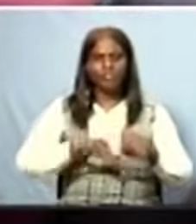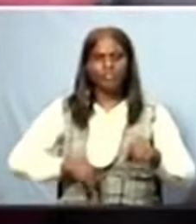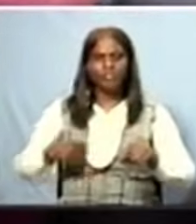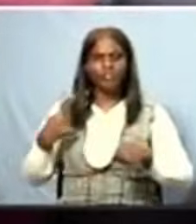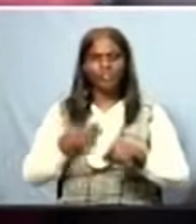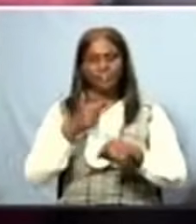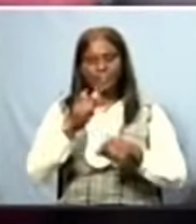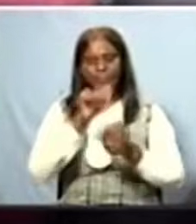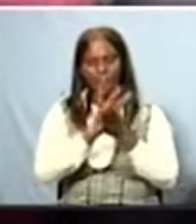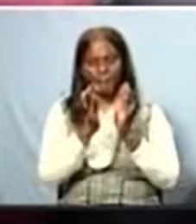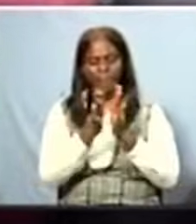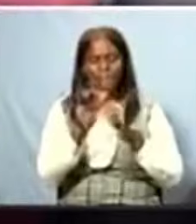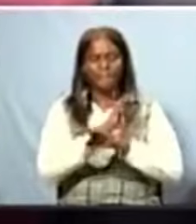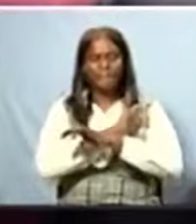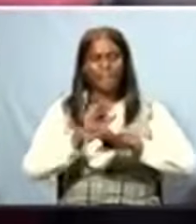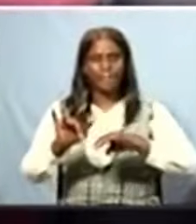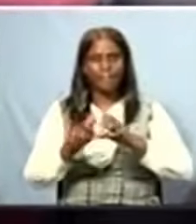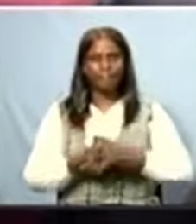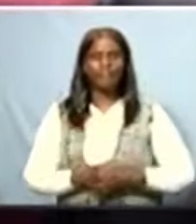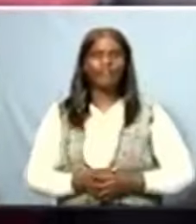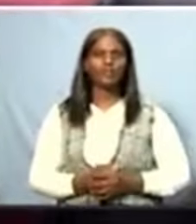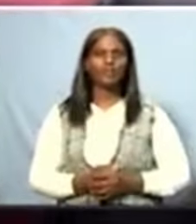parliament becomes vacant.